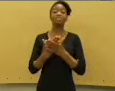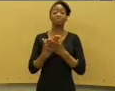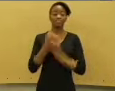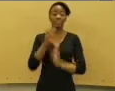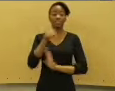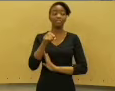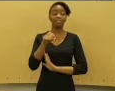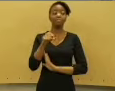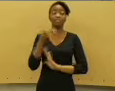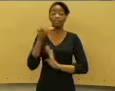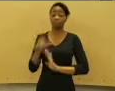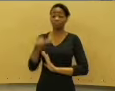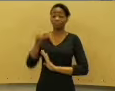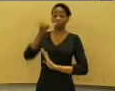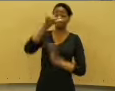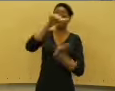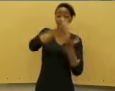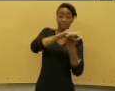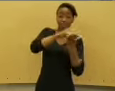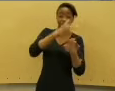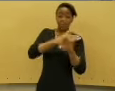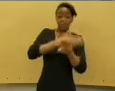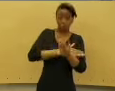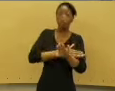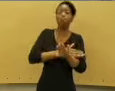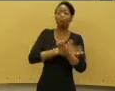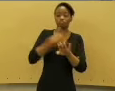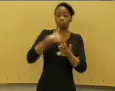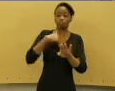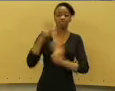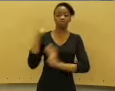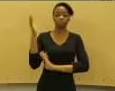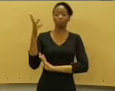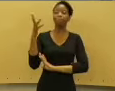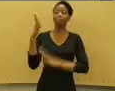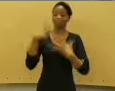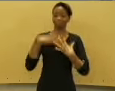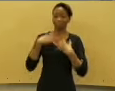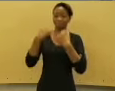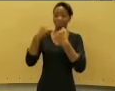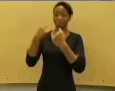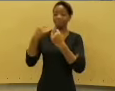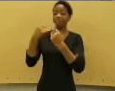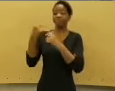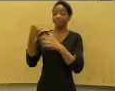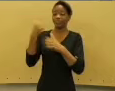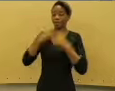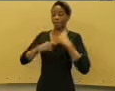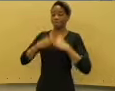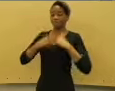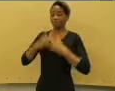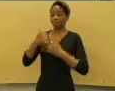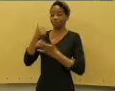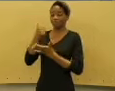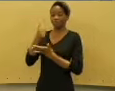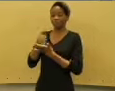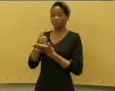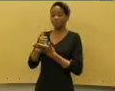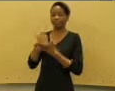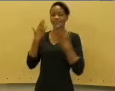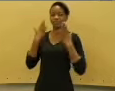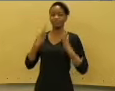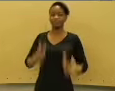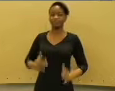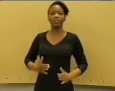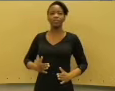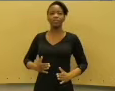plane landed, actually, the hostess came to get me. So as I'm sitting in the bathroom, I'm listening to my body having